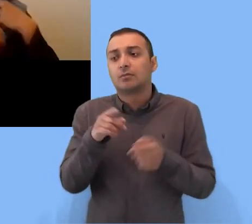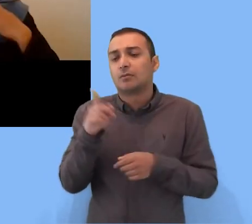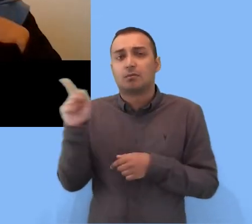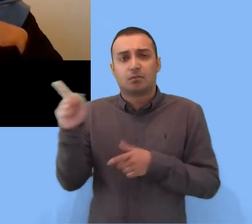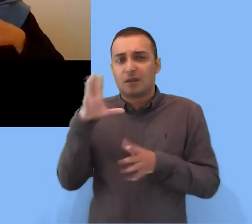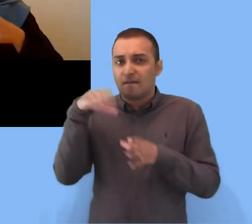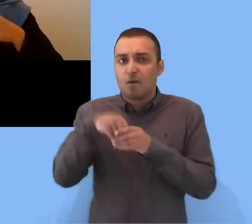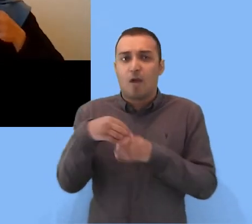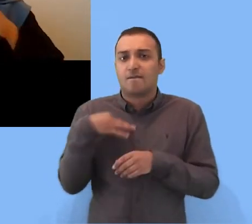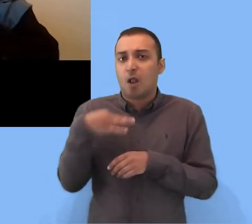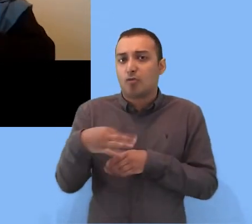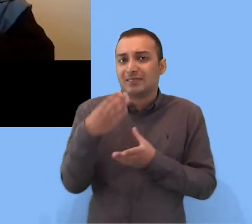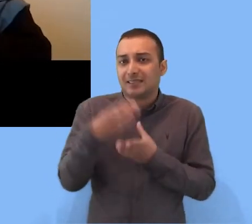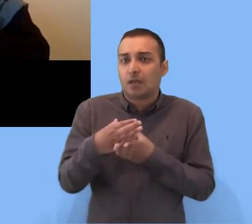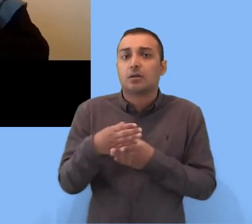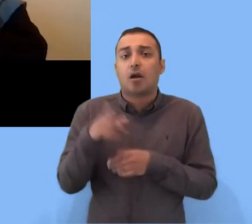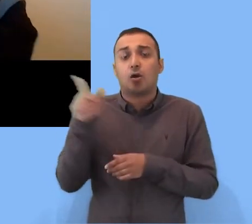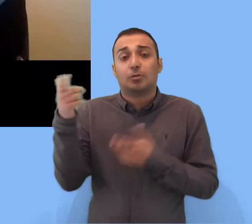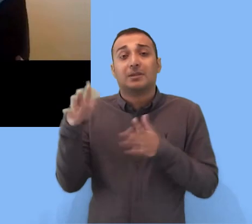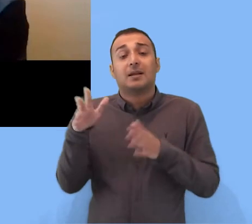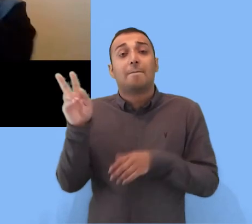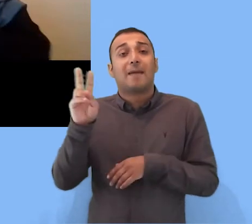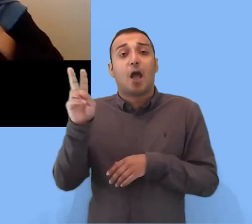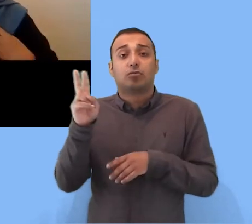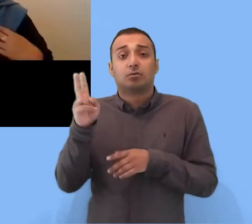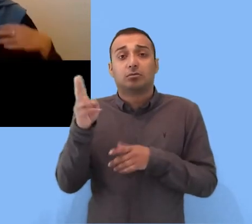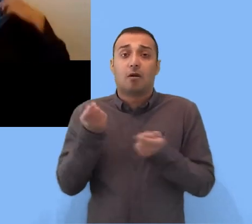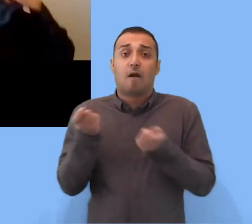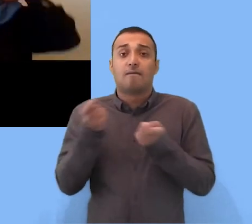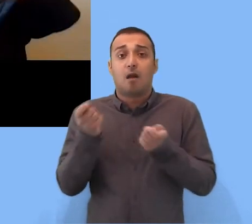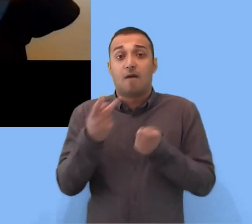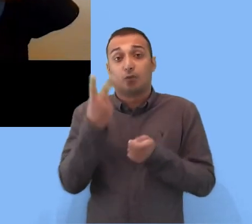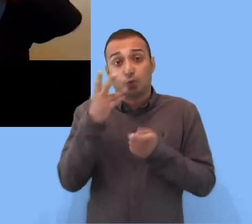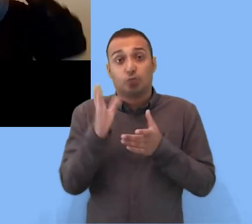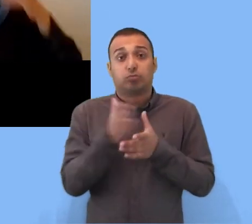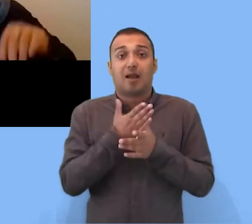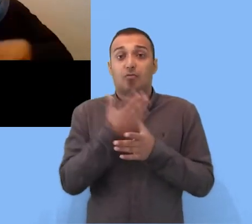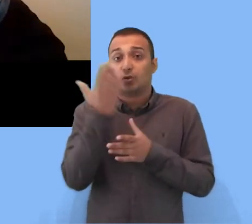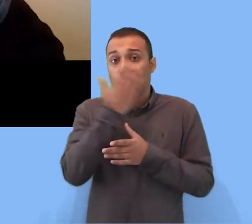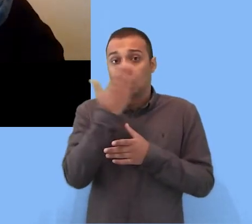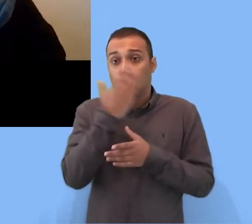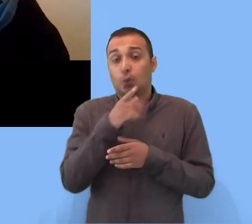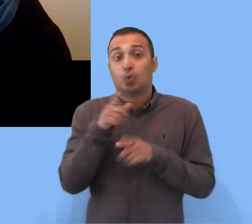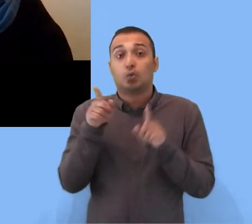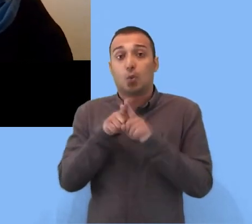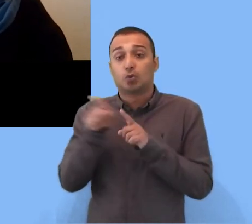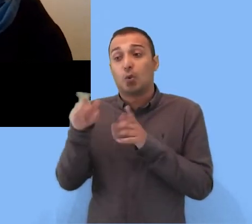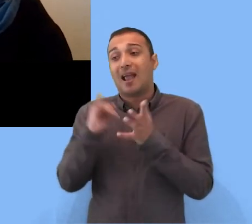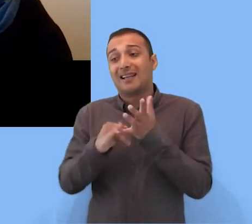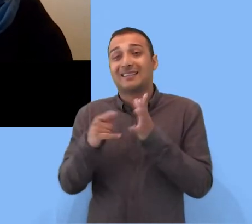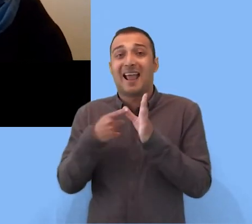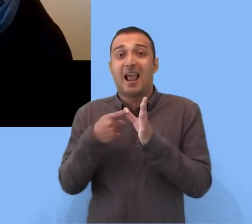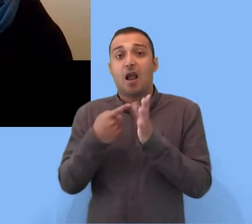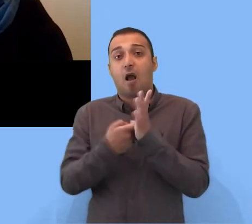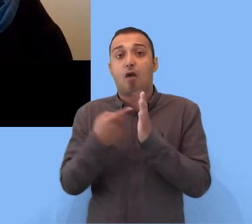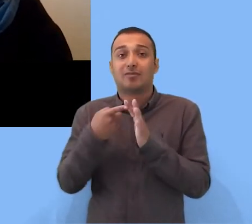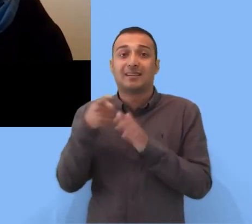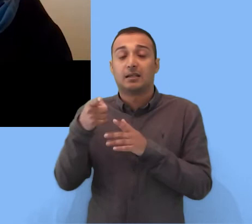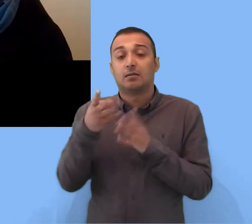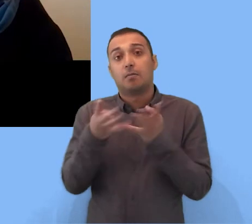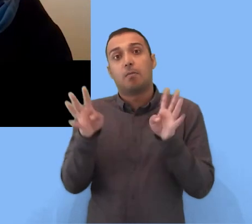a parent governor at 2 primary schools. She's a former SACRE board member and has also been a